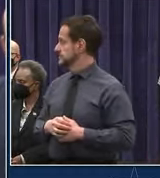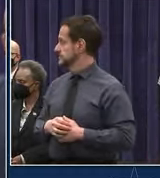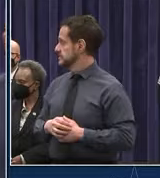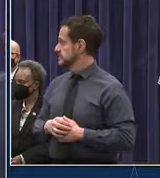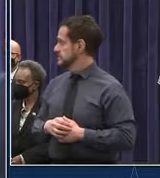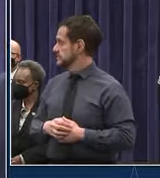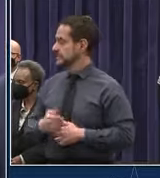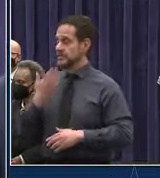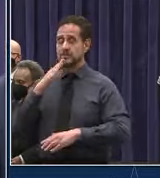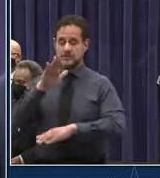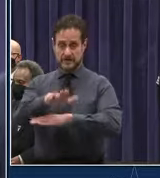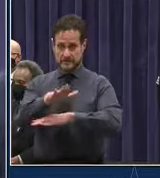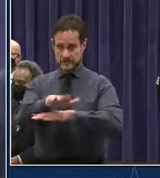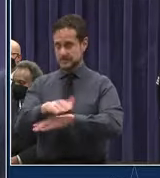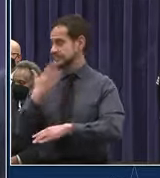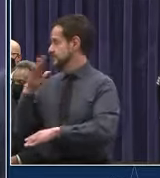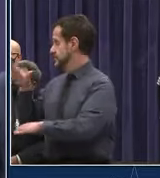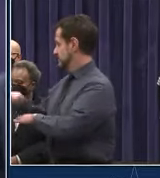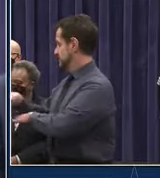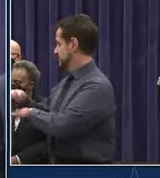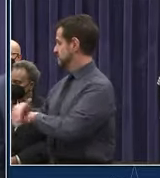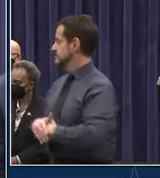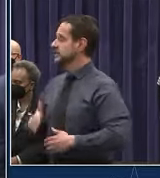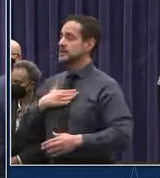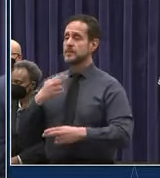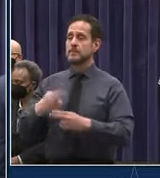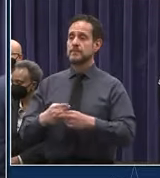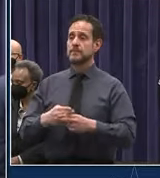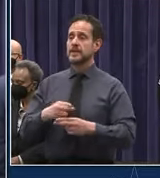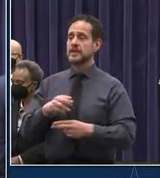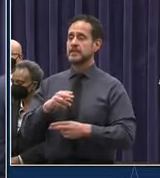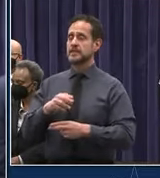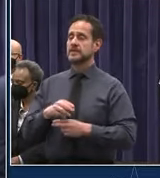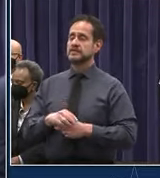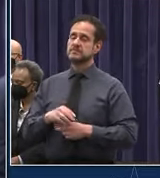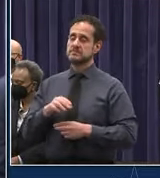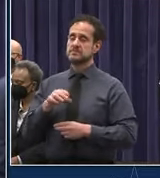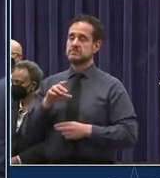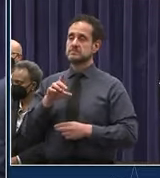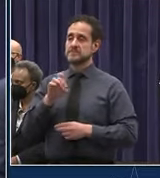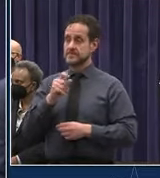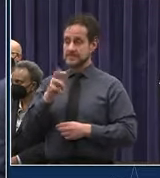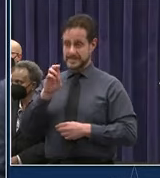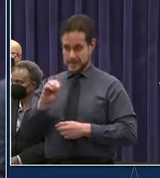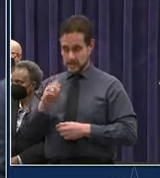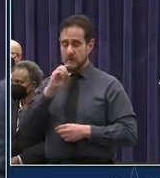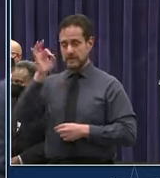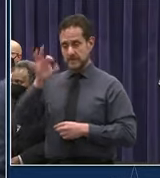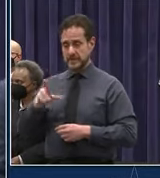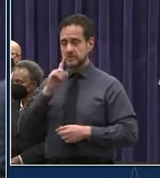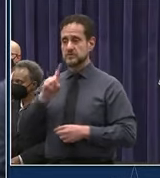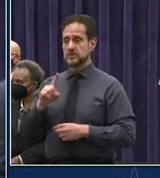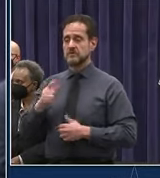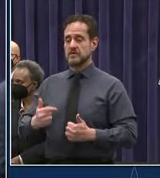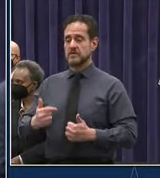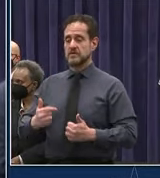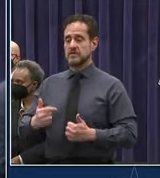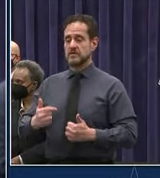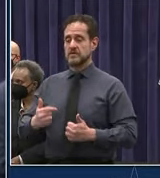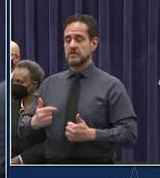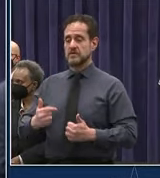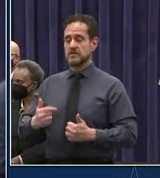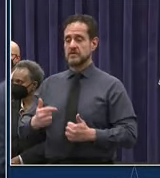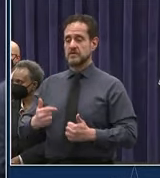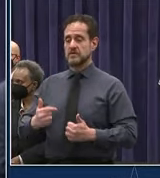Good afternoon. My name is Matt DeMatteo. I'm a pastor at New Life Community Church, the executive director of New Life